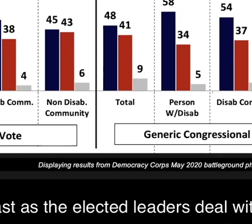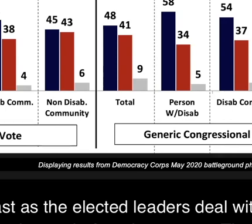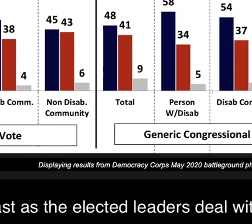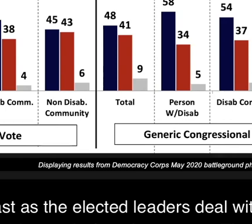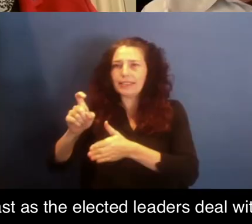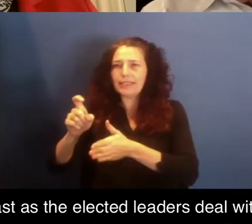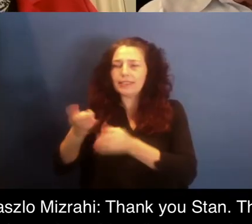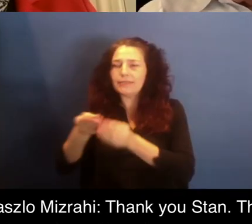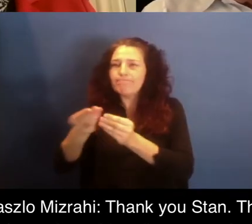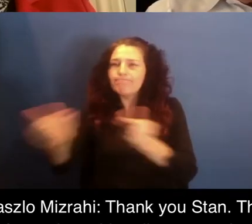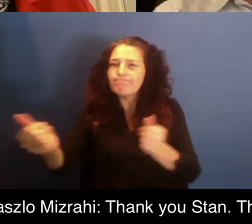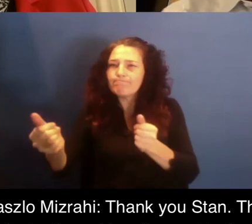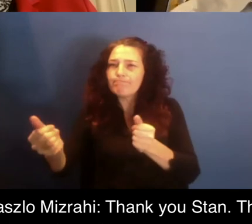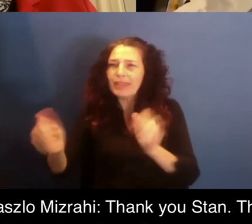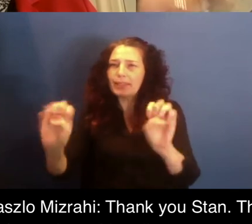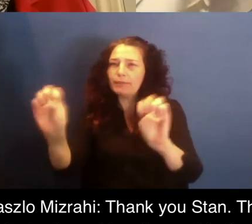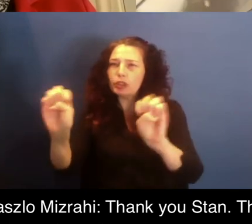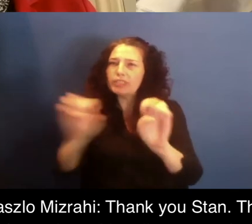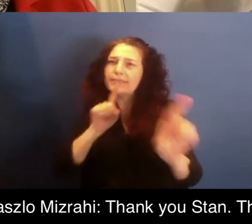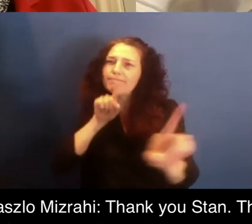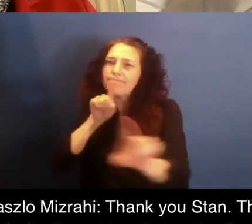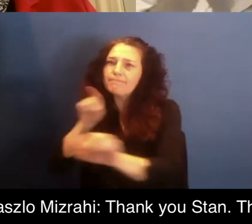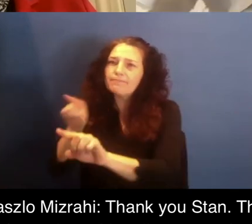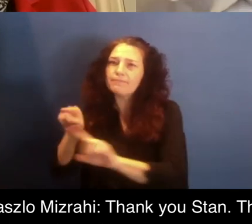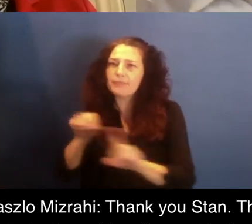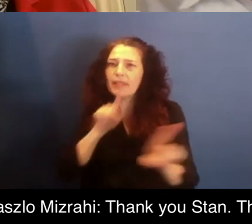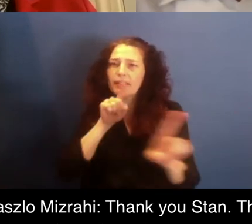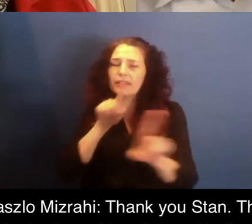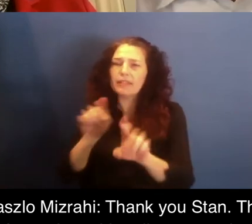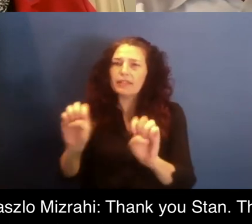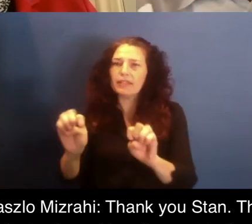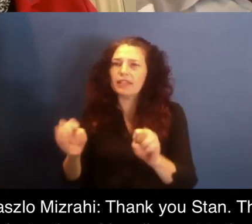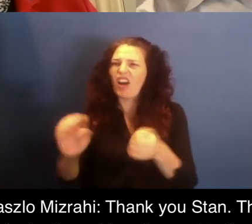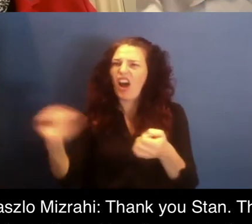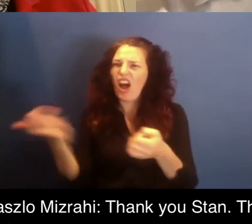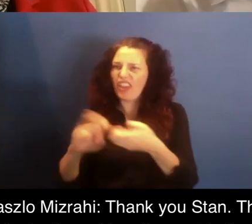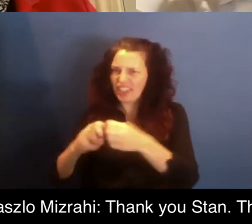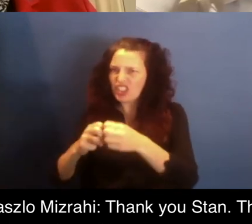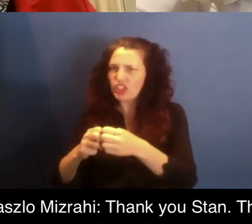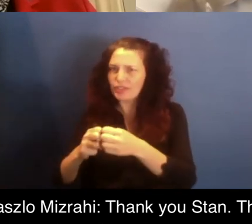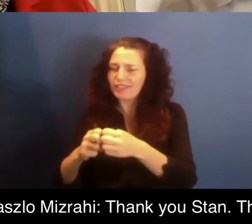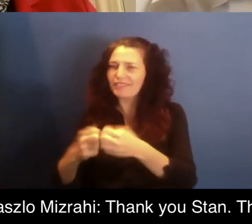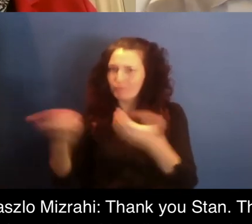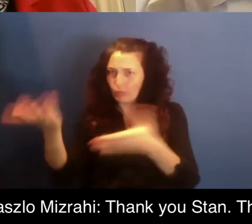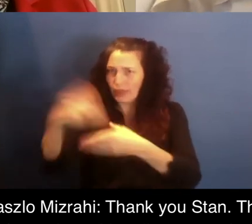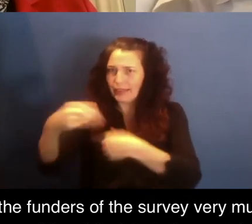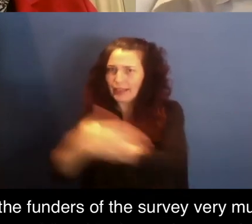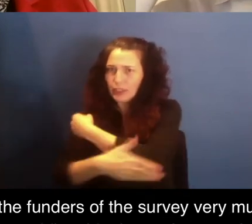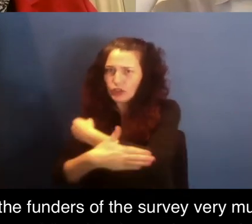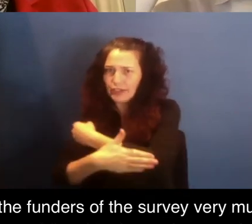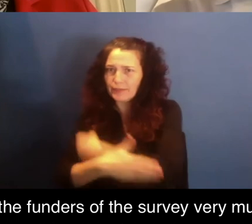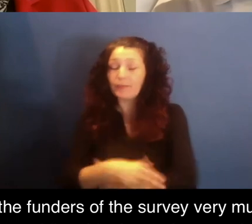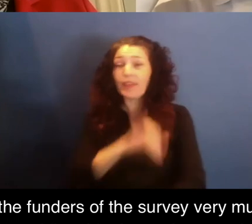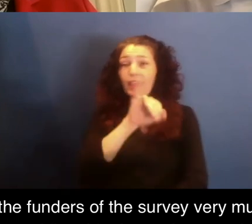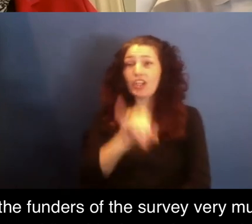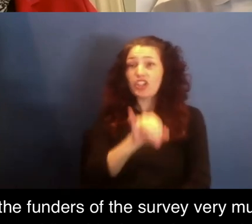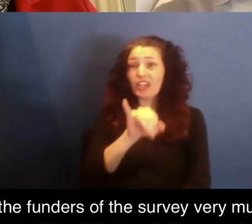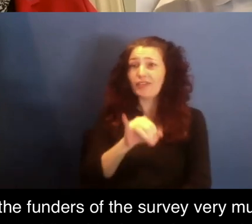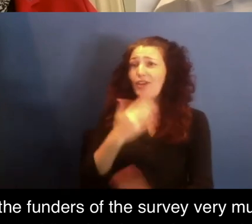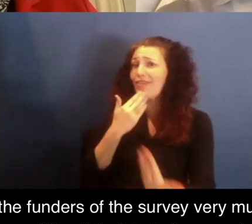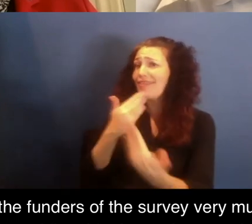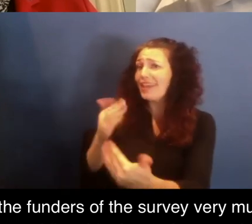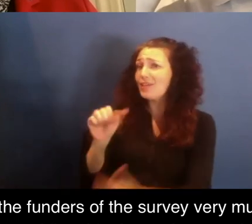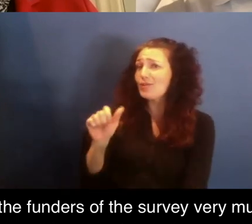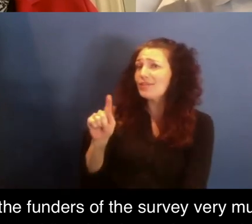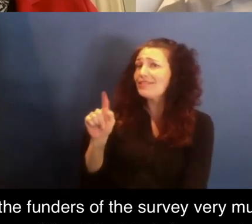Thank you. Thank you, Stan. That was really, um, fantastic. And I really want to, um, thank the, the funders